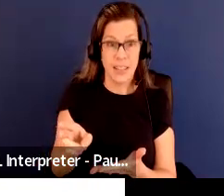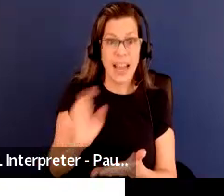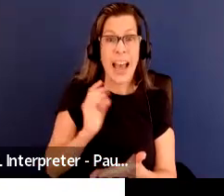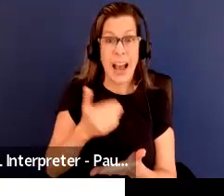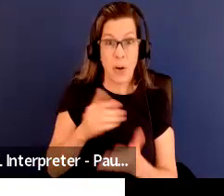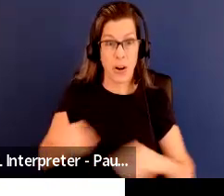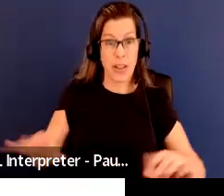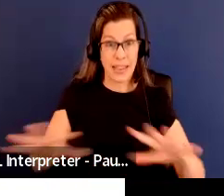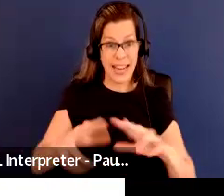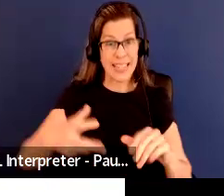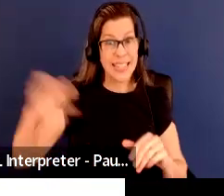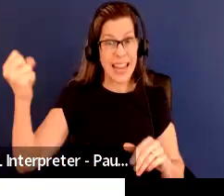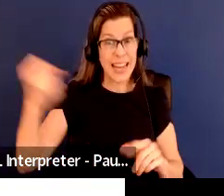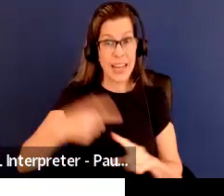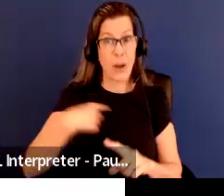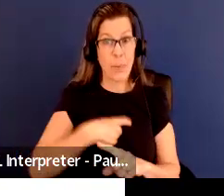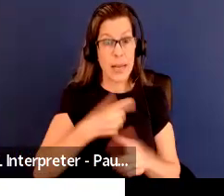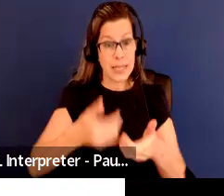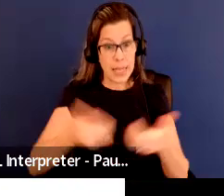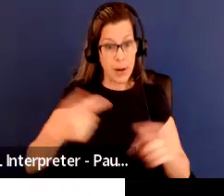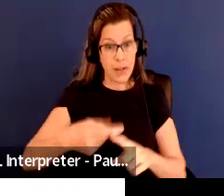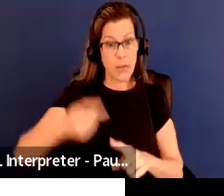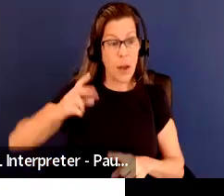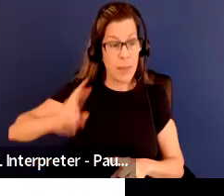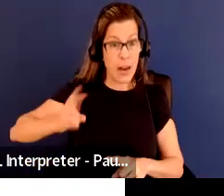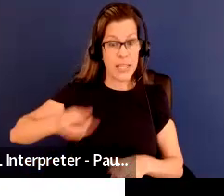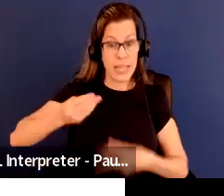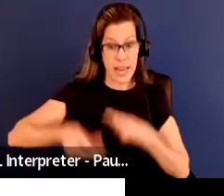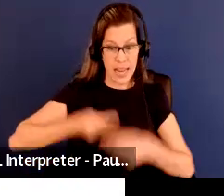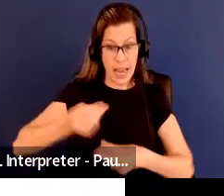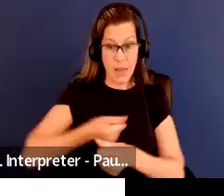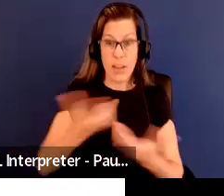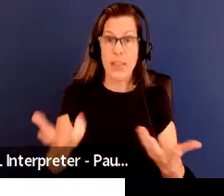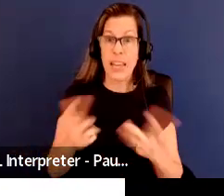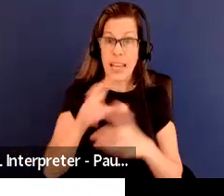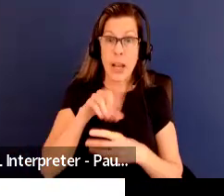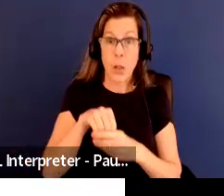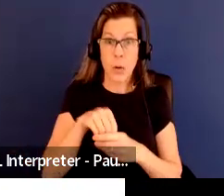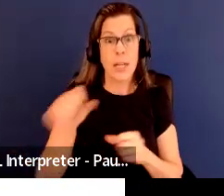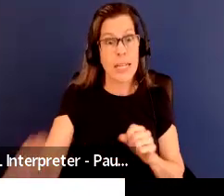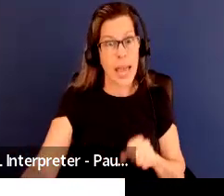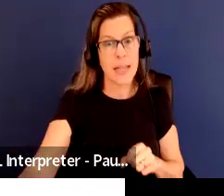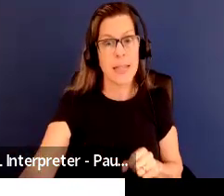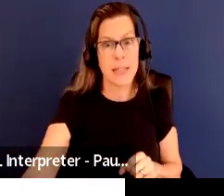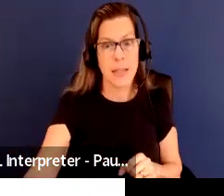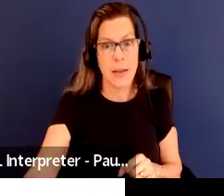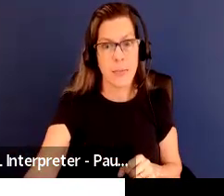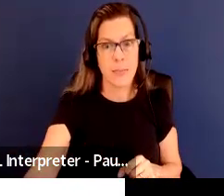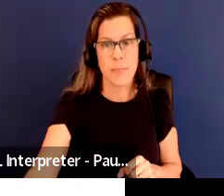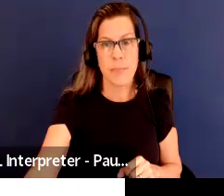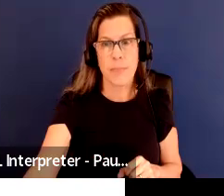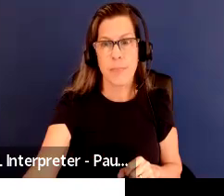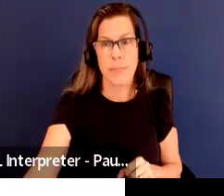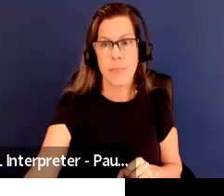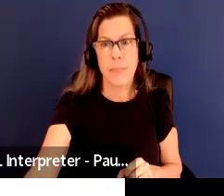that we would be separated from our heritage and everything that comes with it. Yes. again with